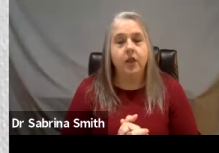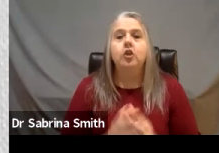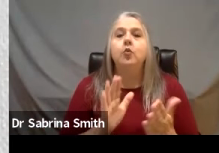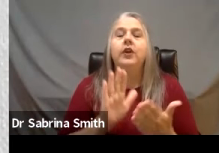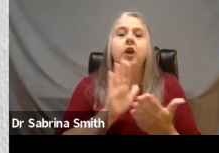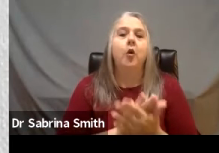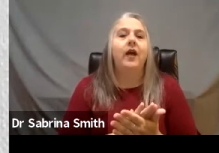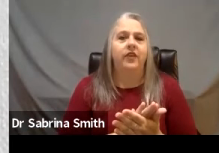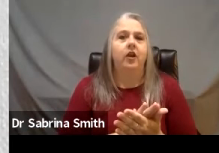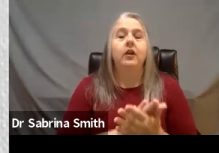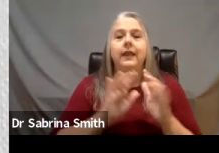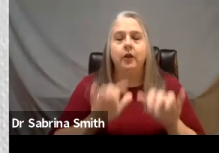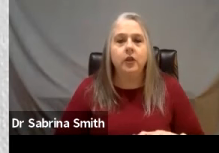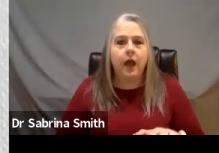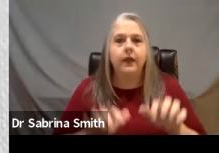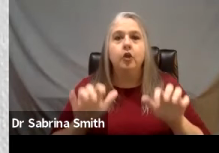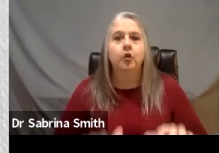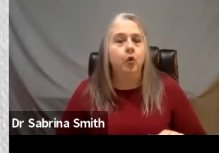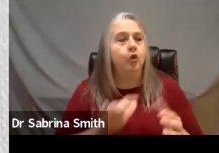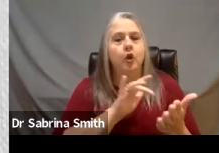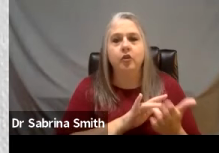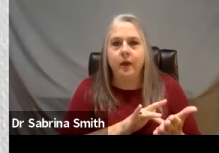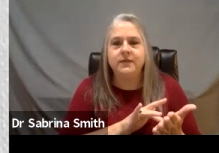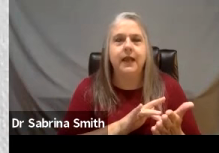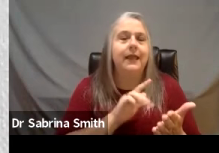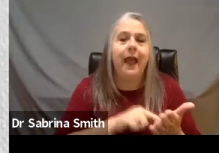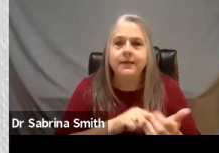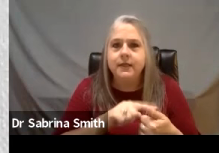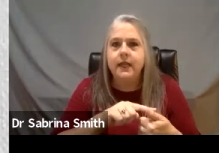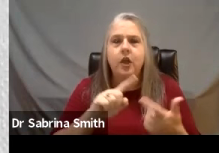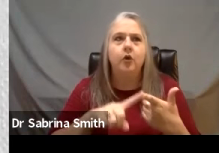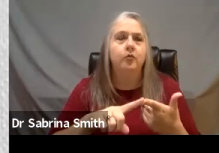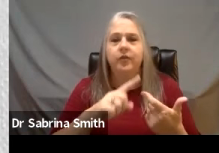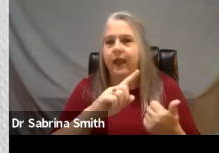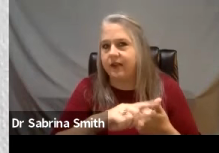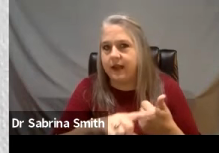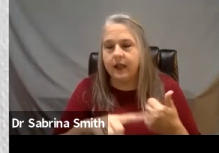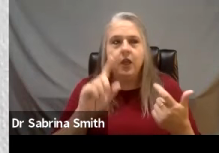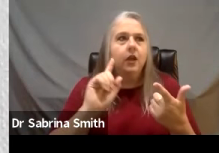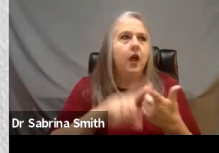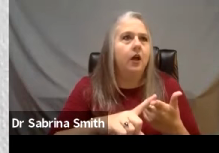develop, you want to go out there, get online, Google, go to the website, Castly,